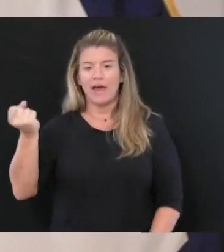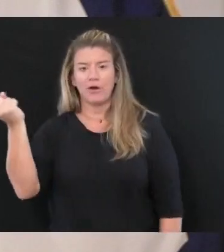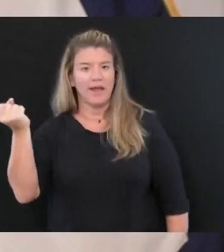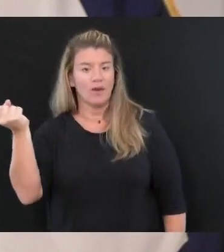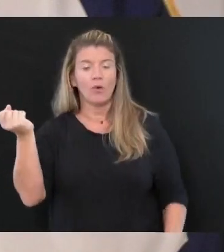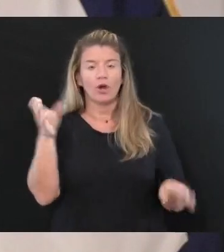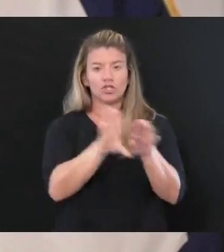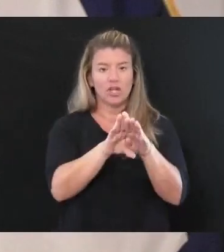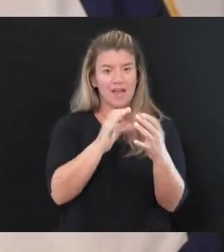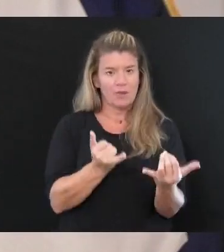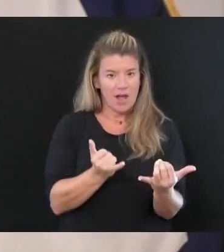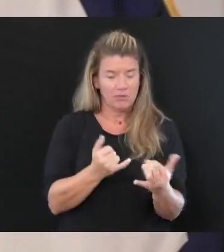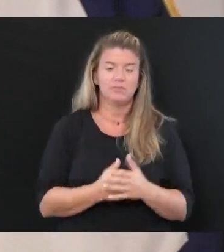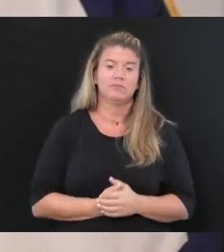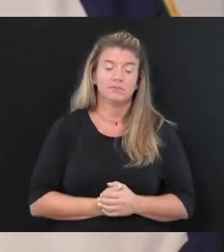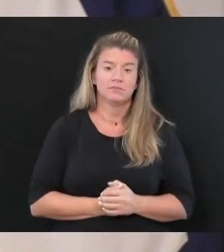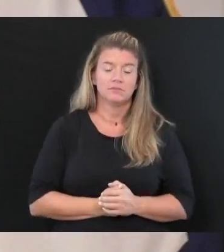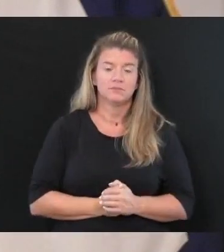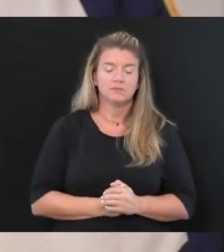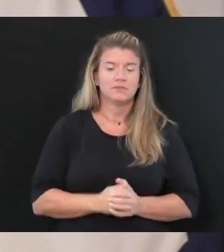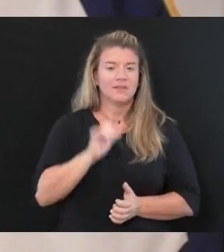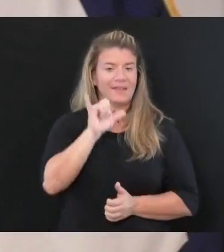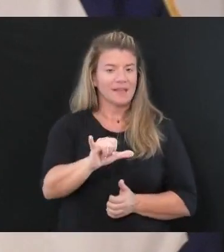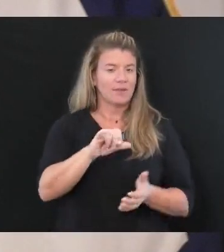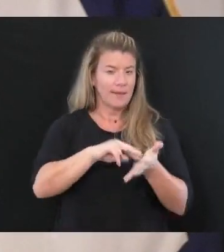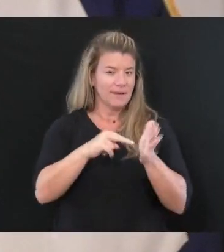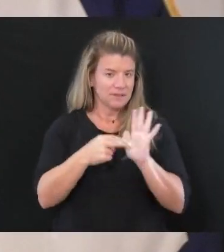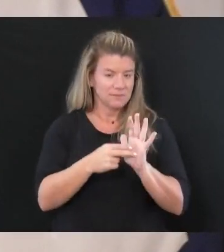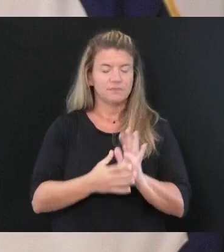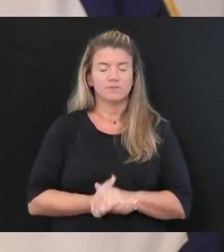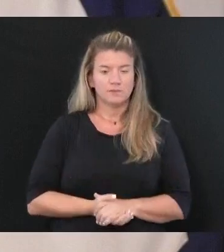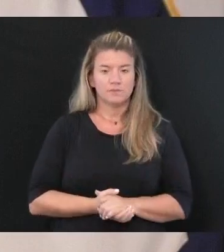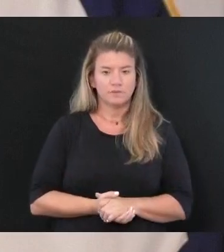down right then. So that's basically what it is.